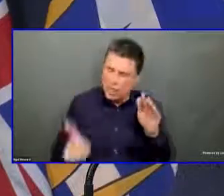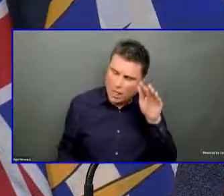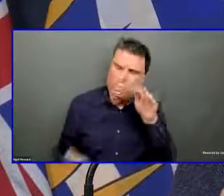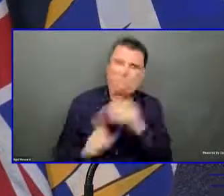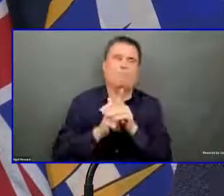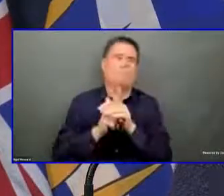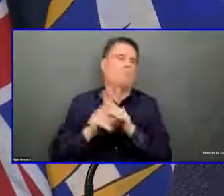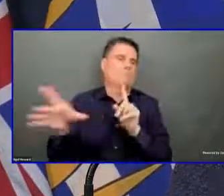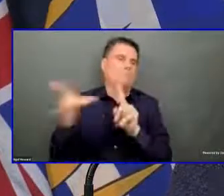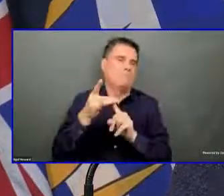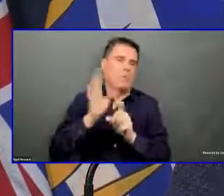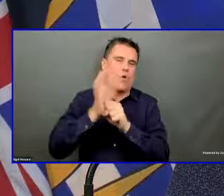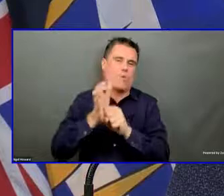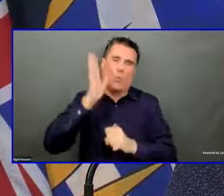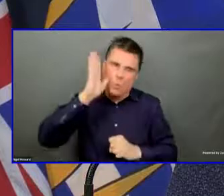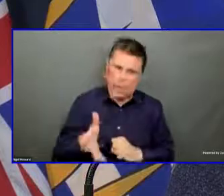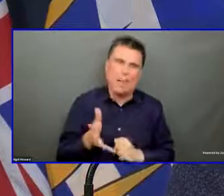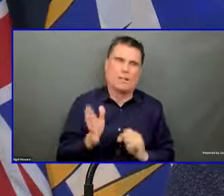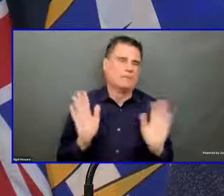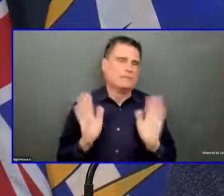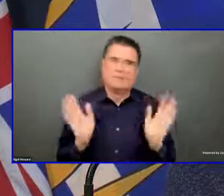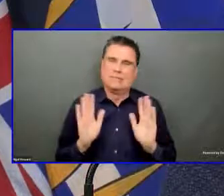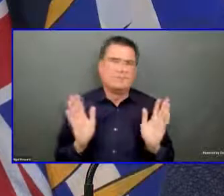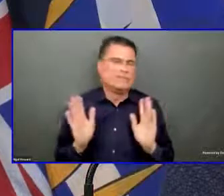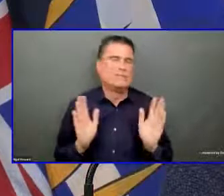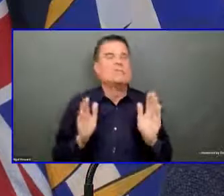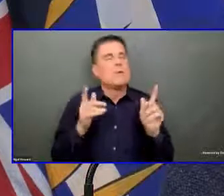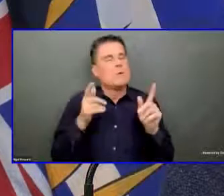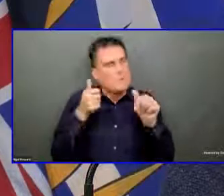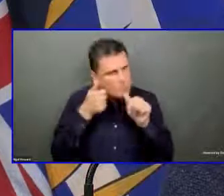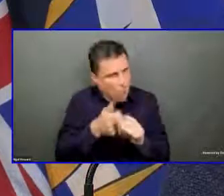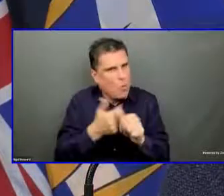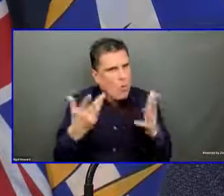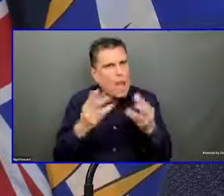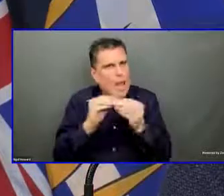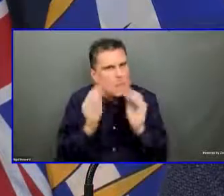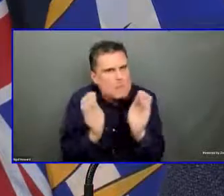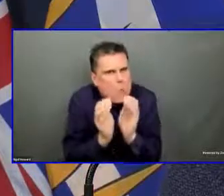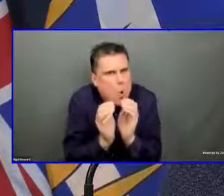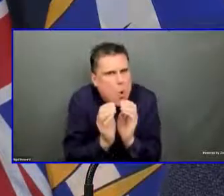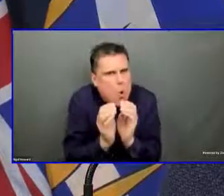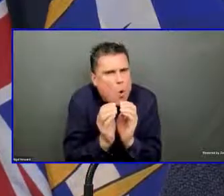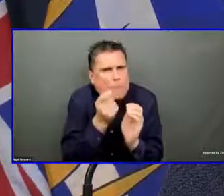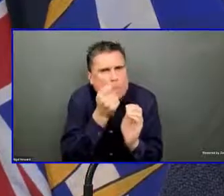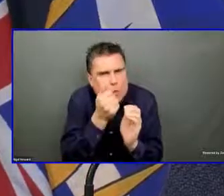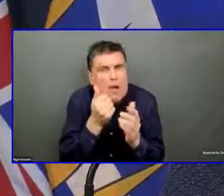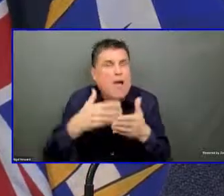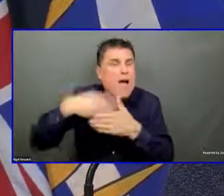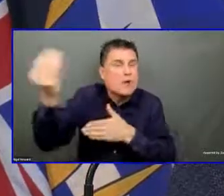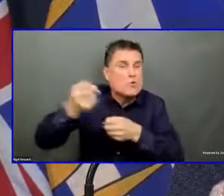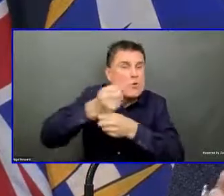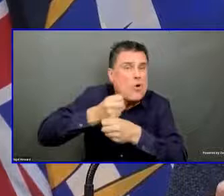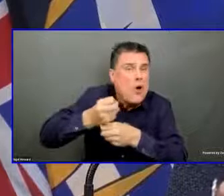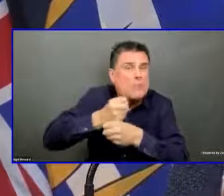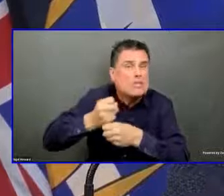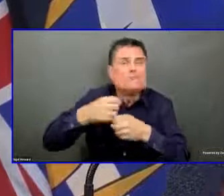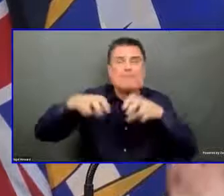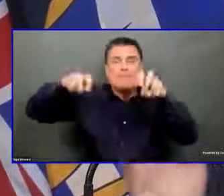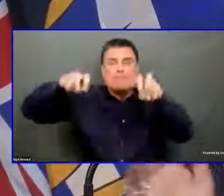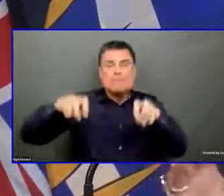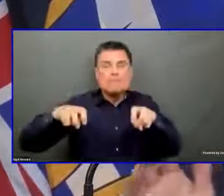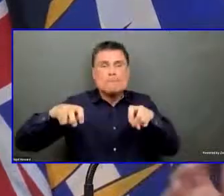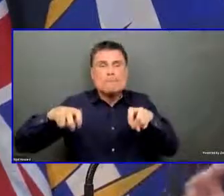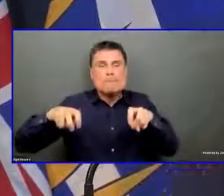groups, spend some time outdoors, go have a coffee and sit on a bench with a friend that you haven't seen in a while. Those are the types